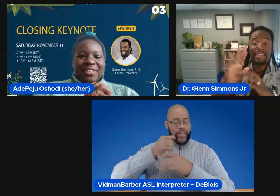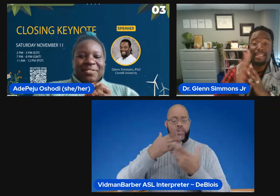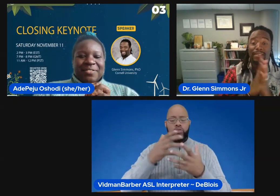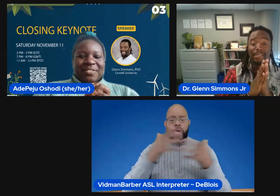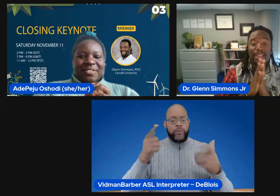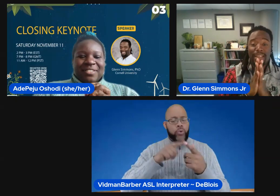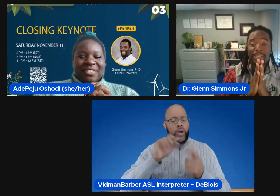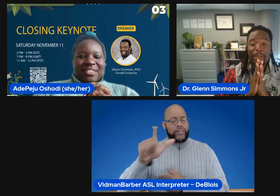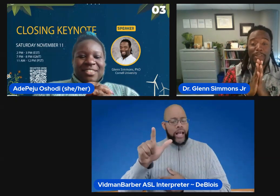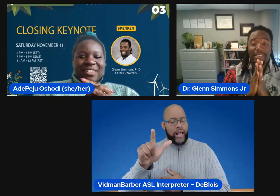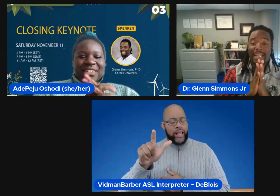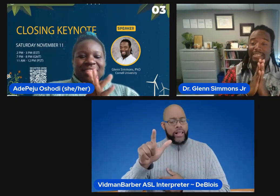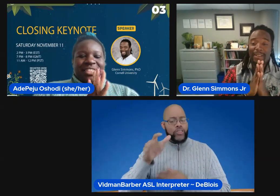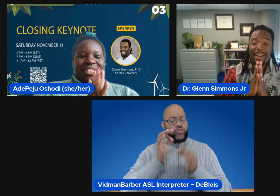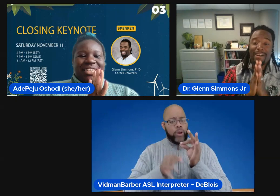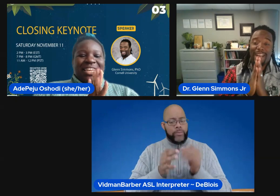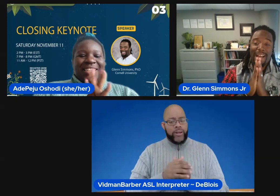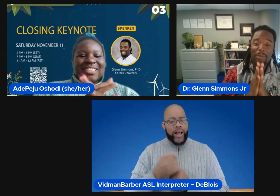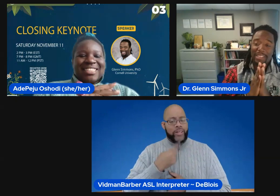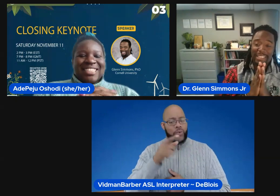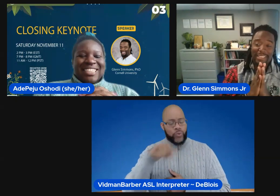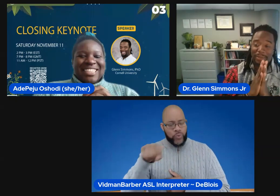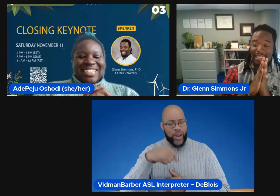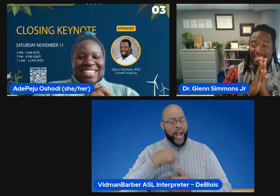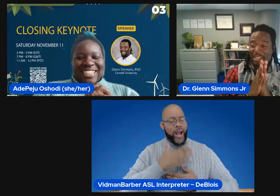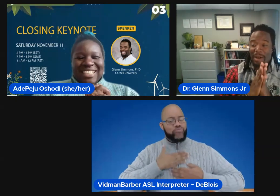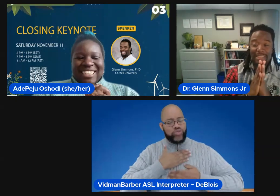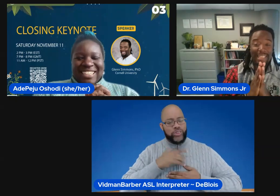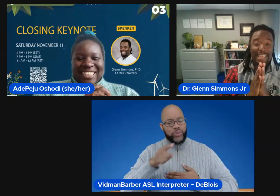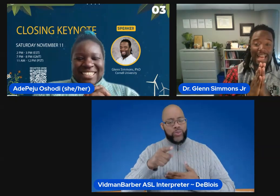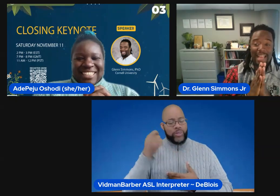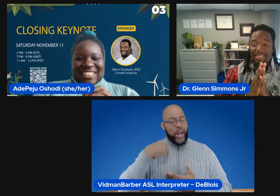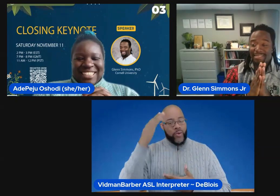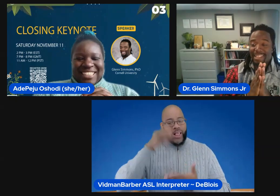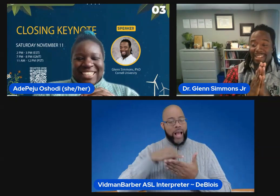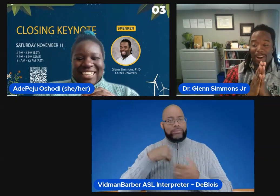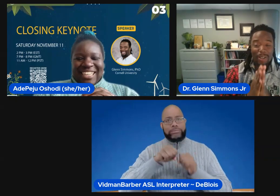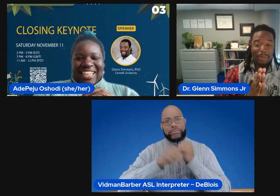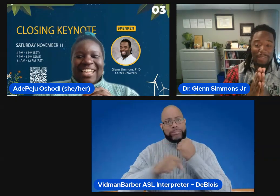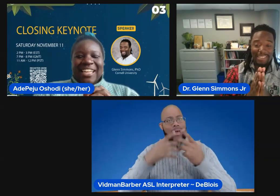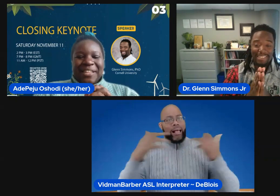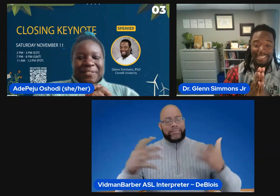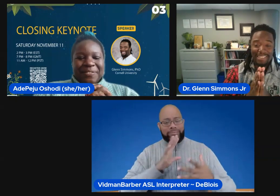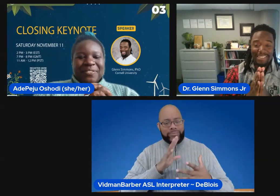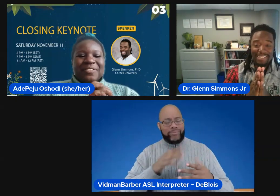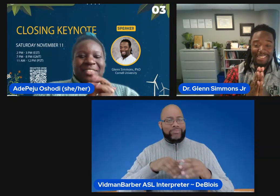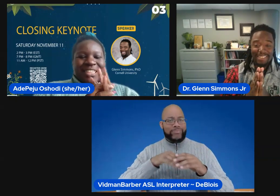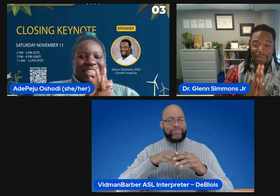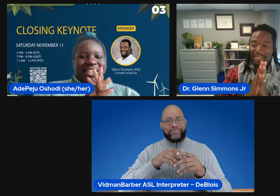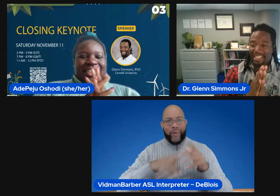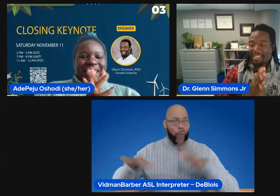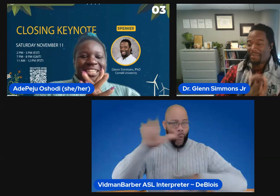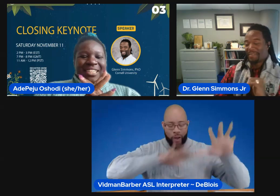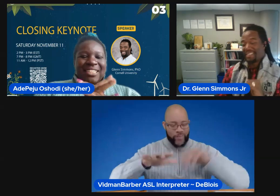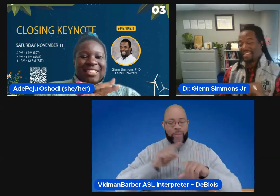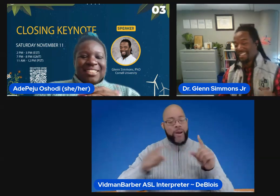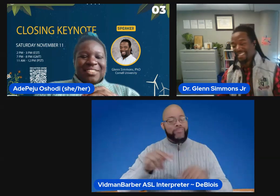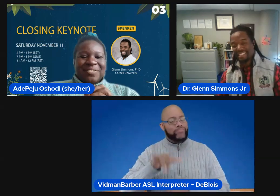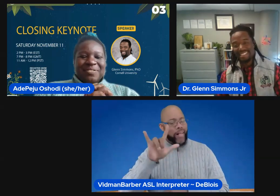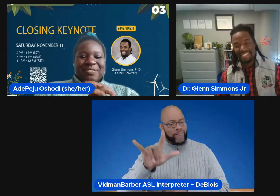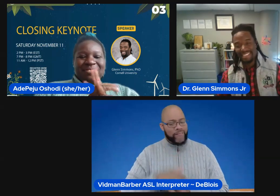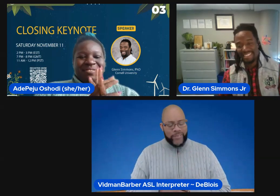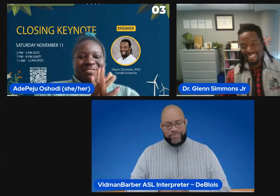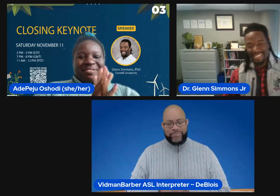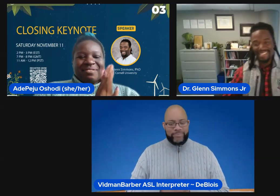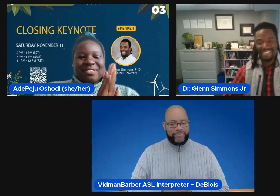to the ASL interpreters. I saw y'all. I appreciate you, because I know I was saying a lot all over the place. So much love.